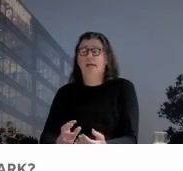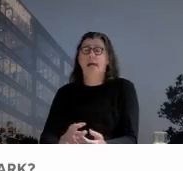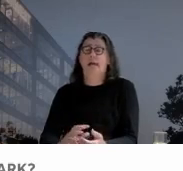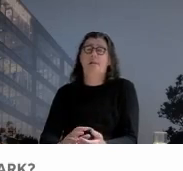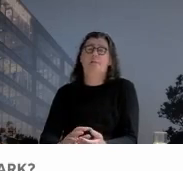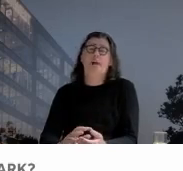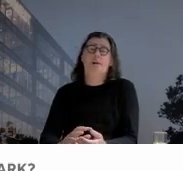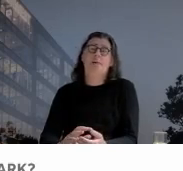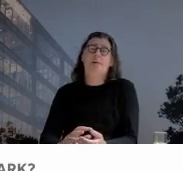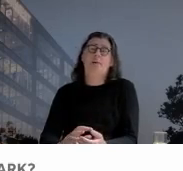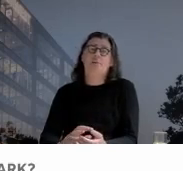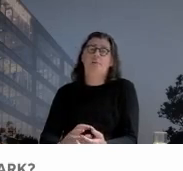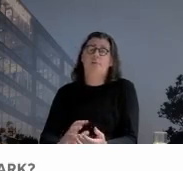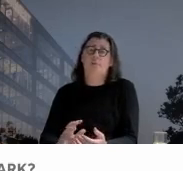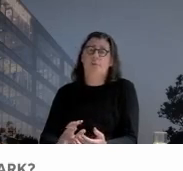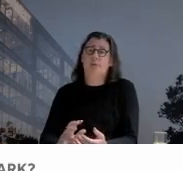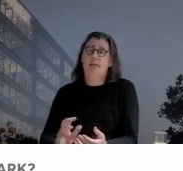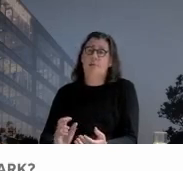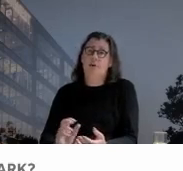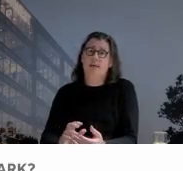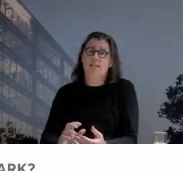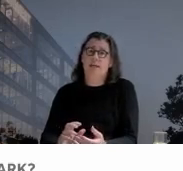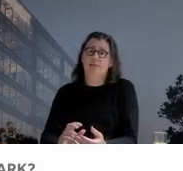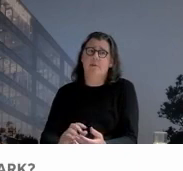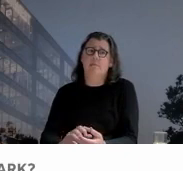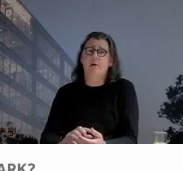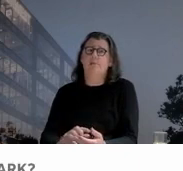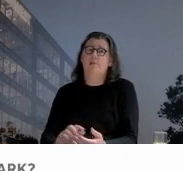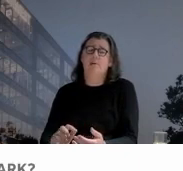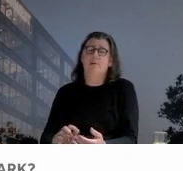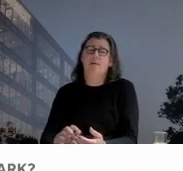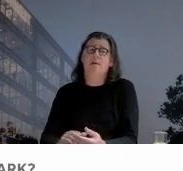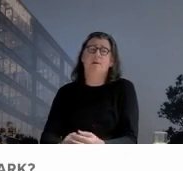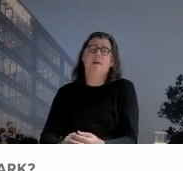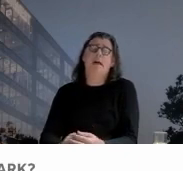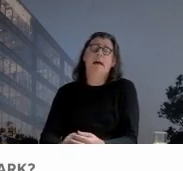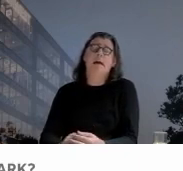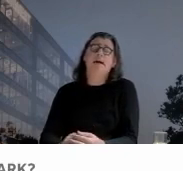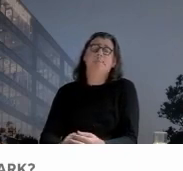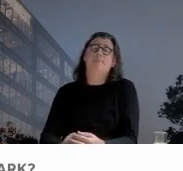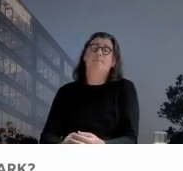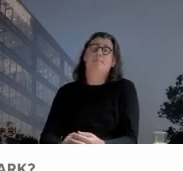well, rather than across the whole building, and bring it down to a per square meter